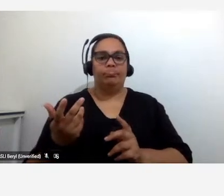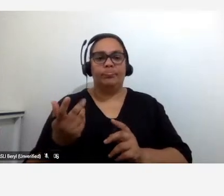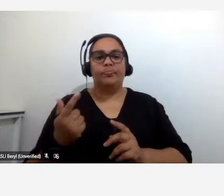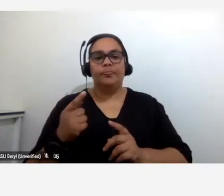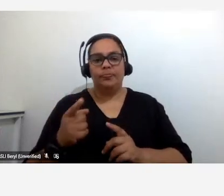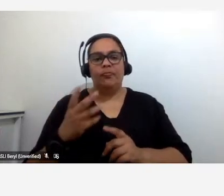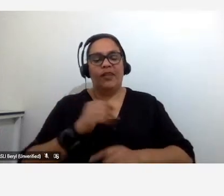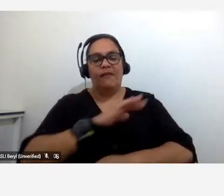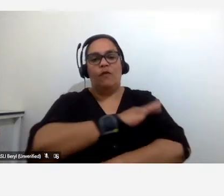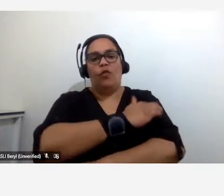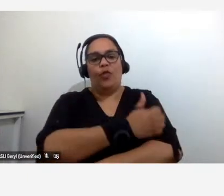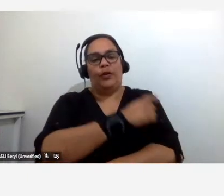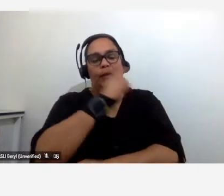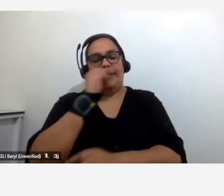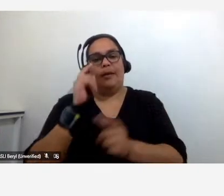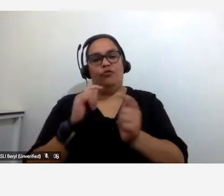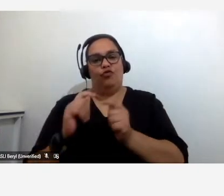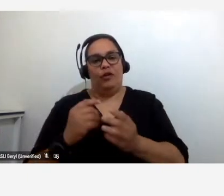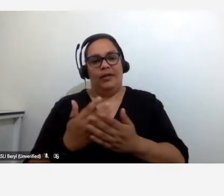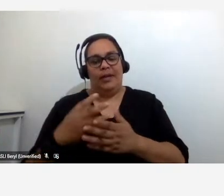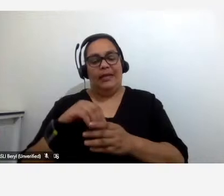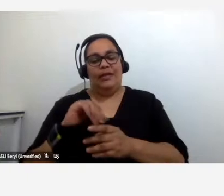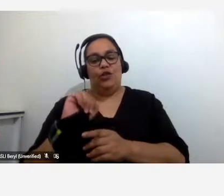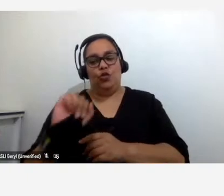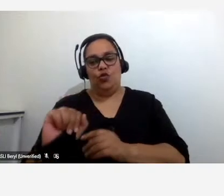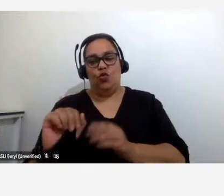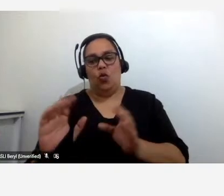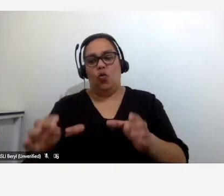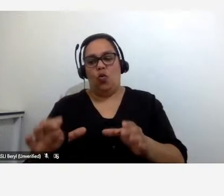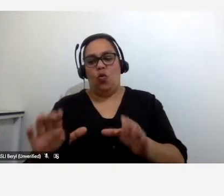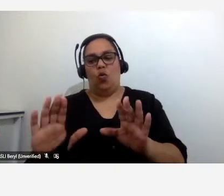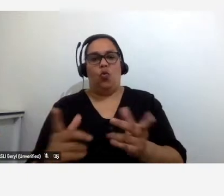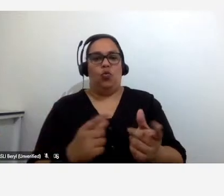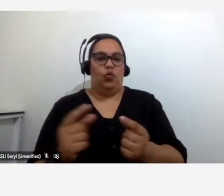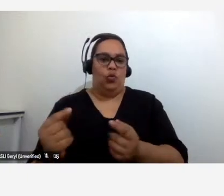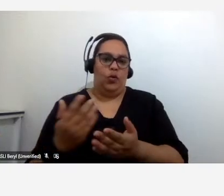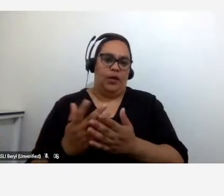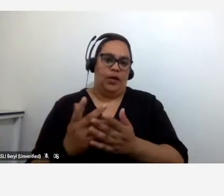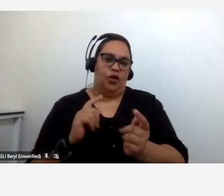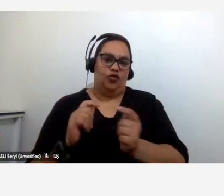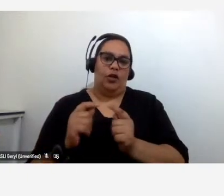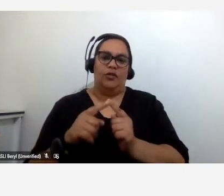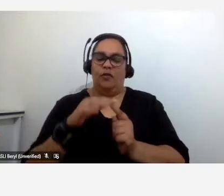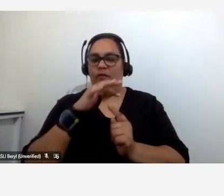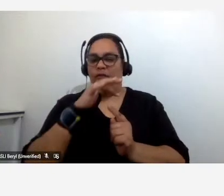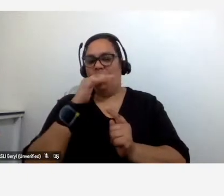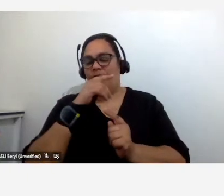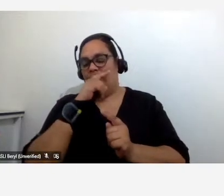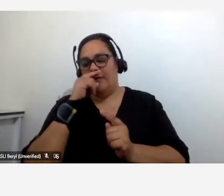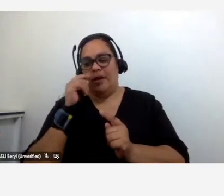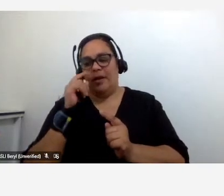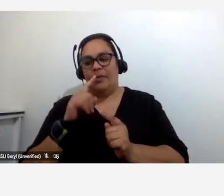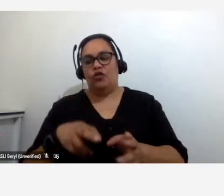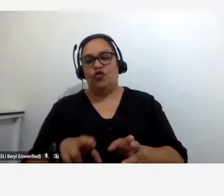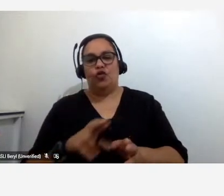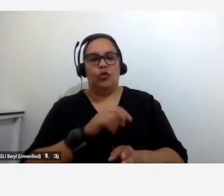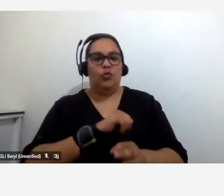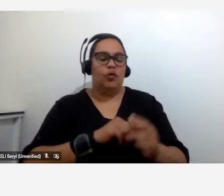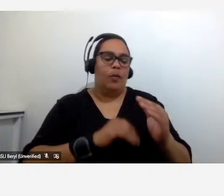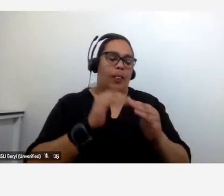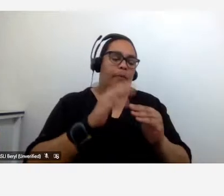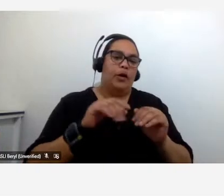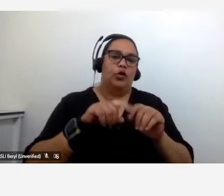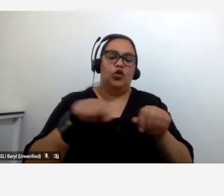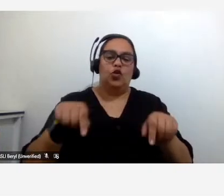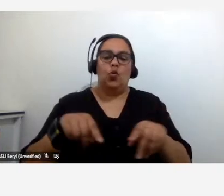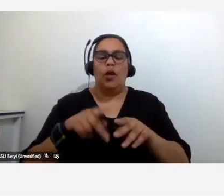to change certain names within their ambit of jurisdiction. False names such as streets, municipal buildings, square